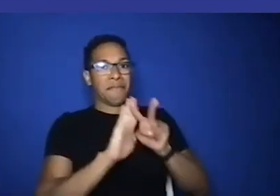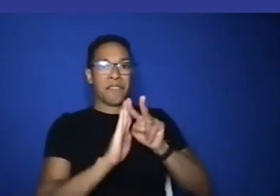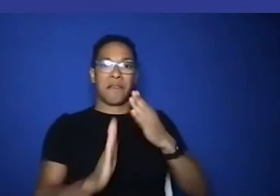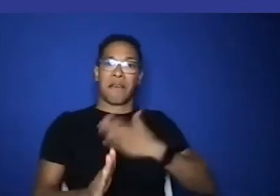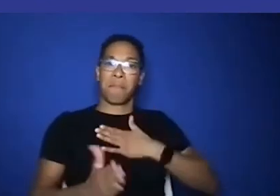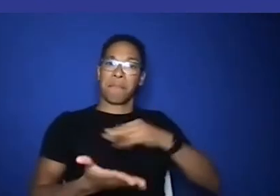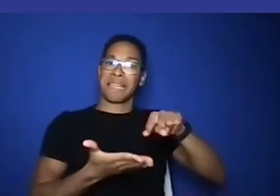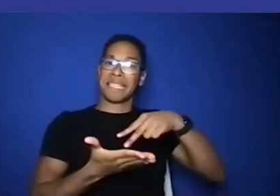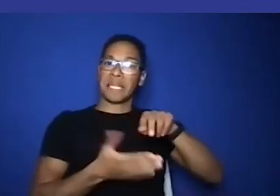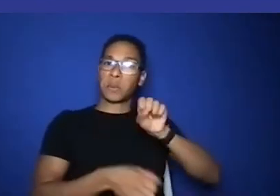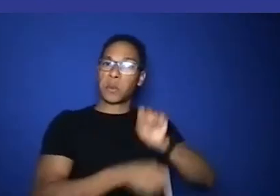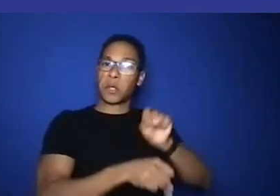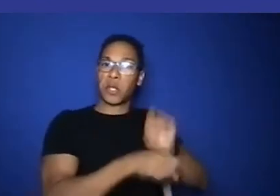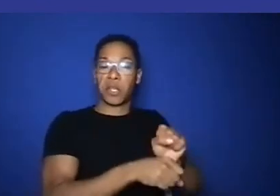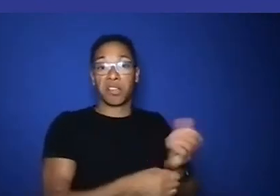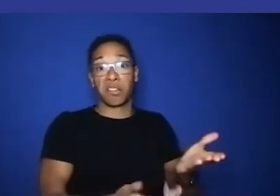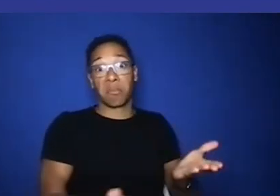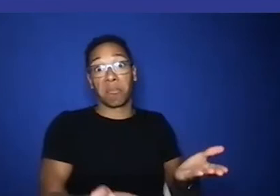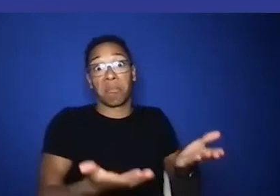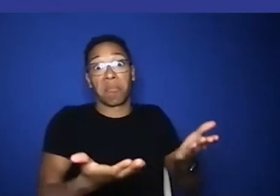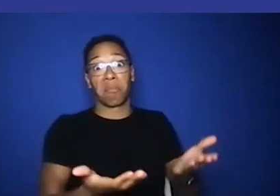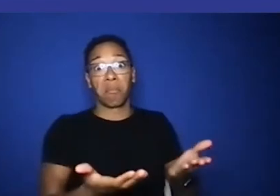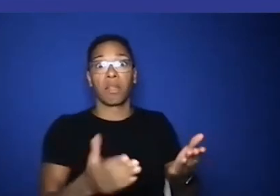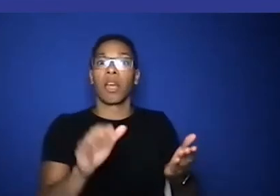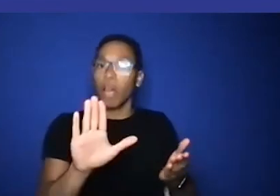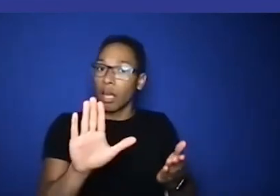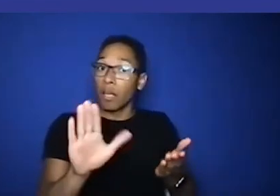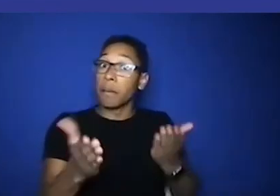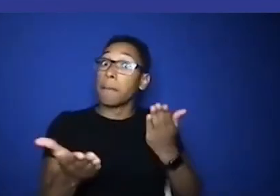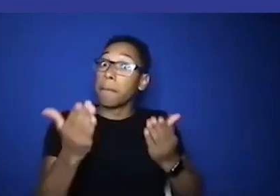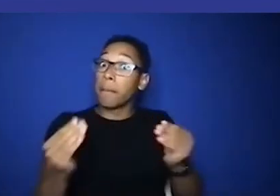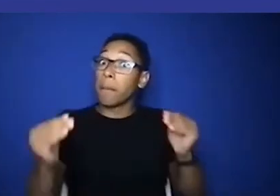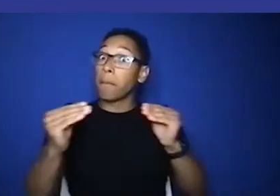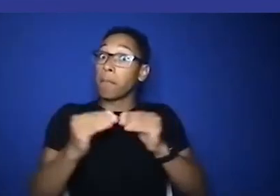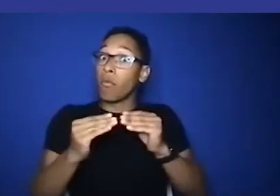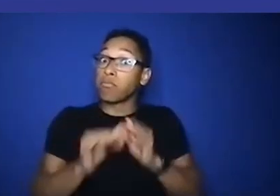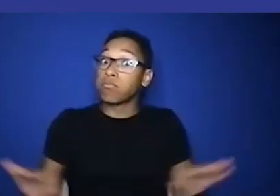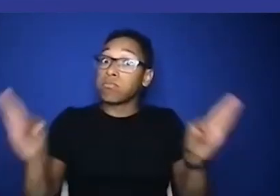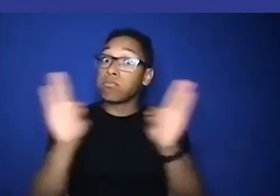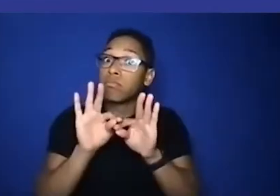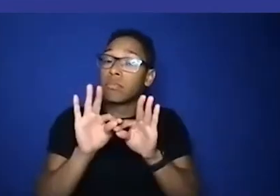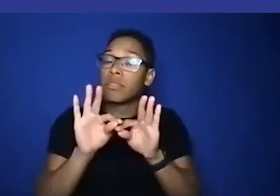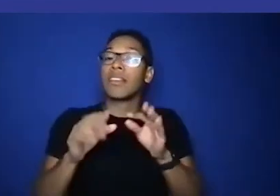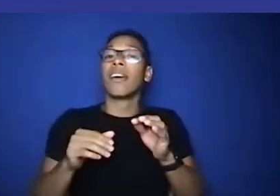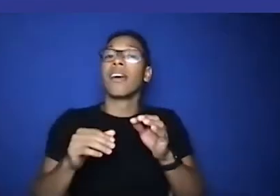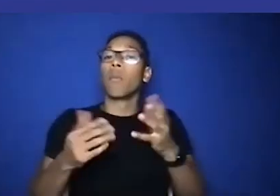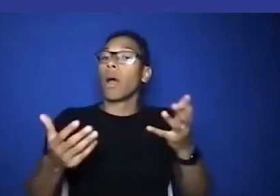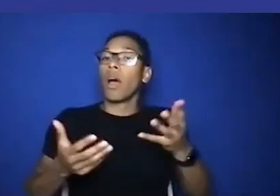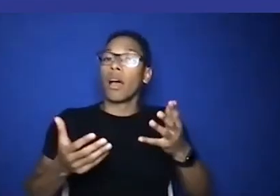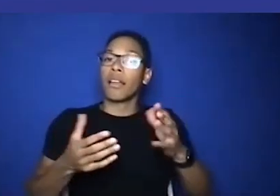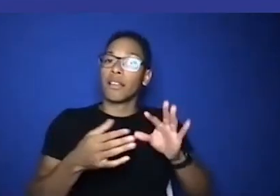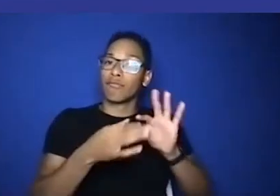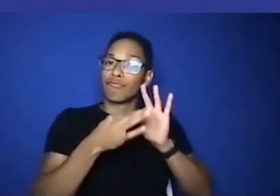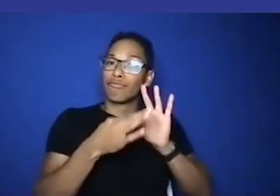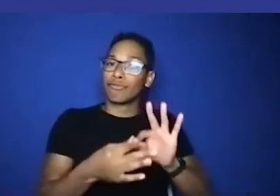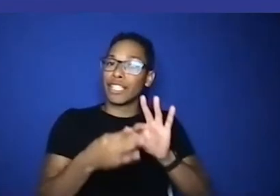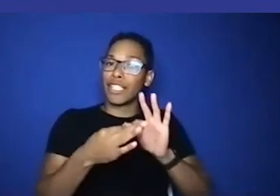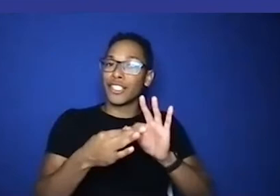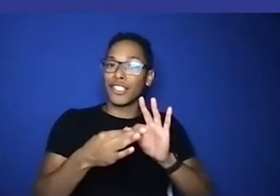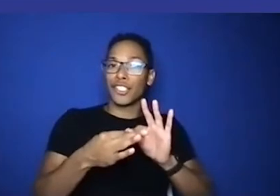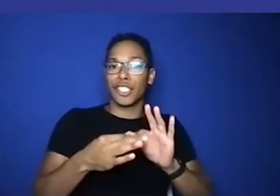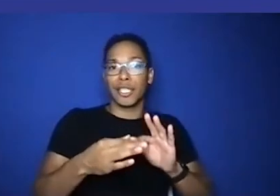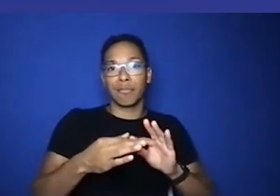right? But what matters maybe is that a relationship was formed at one point at